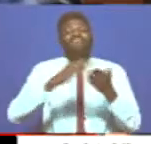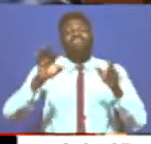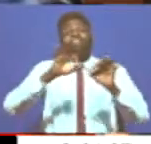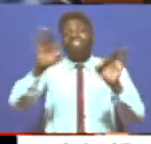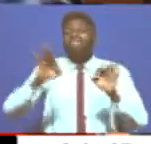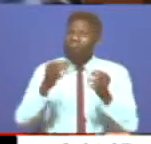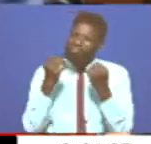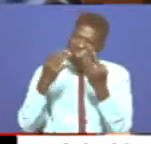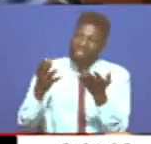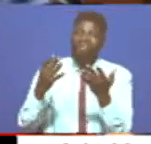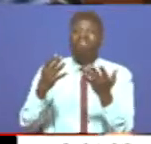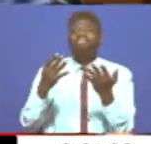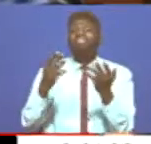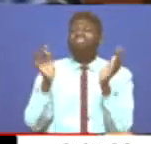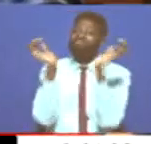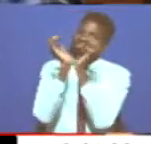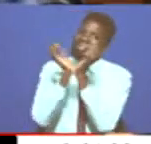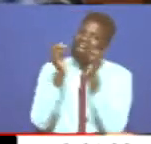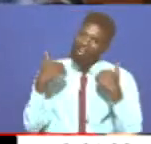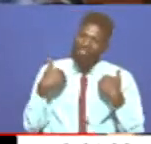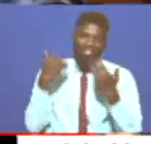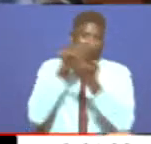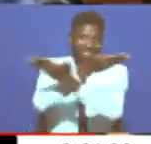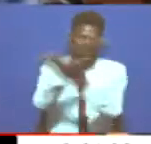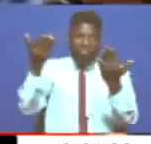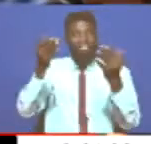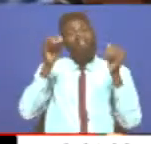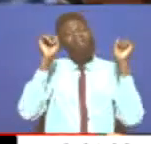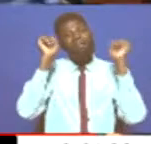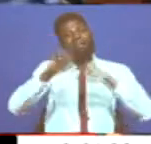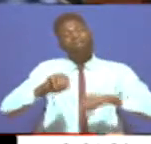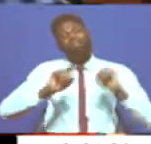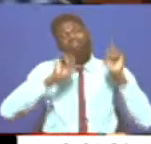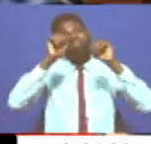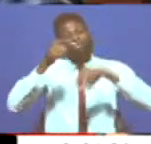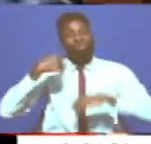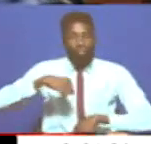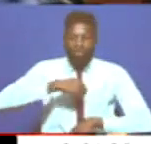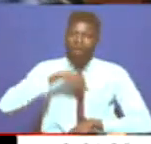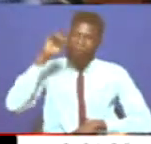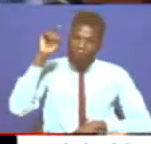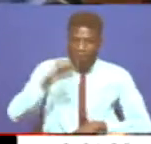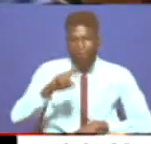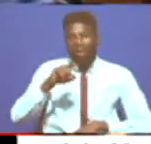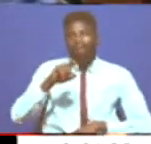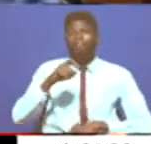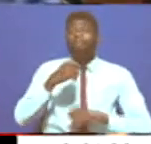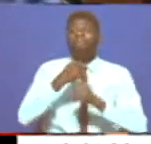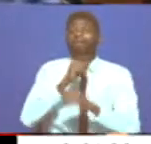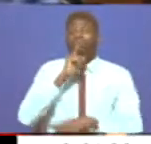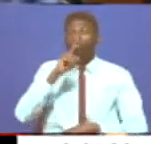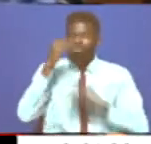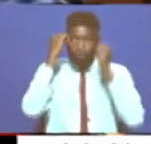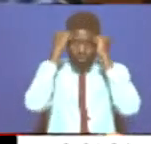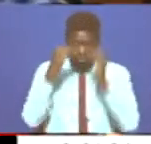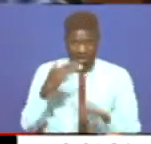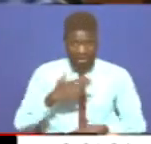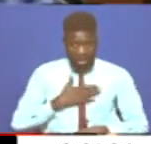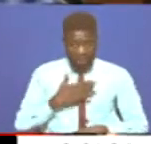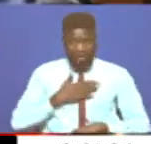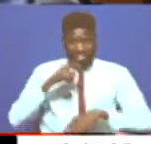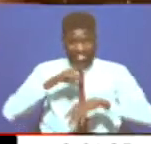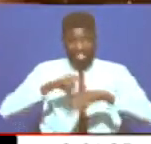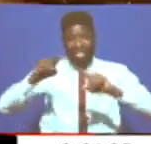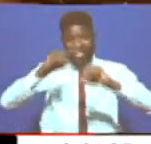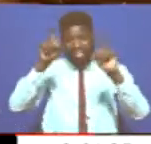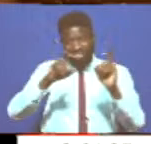We must keep the children, when they are doing their exams, in a very sane